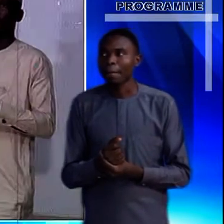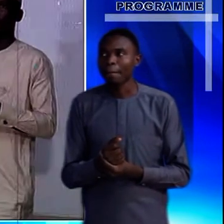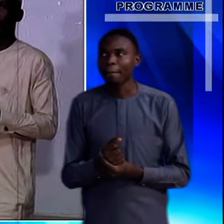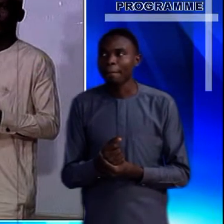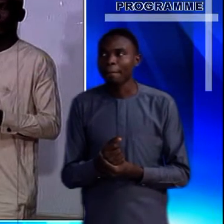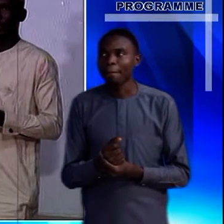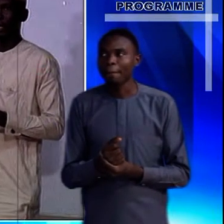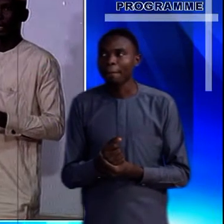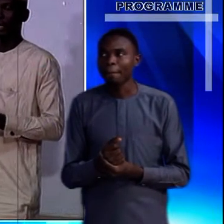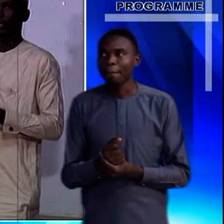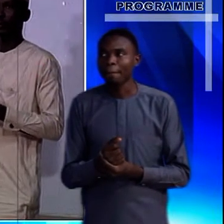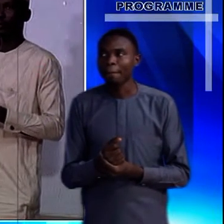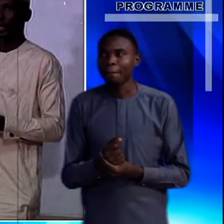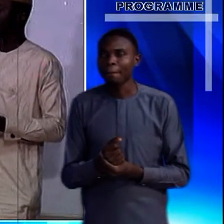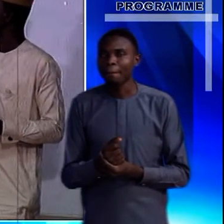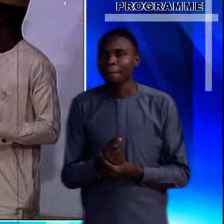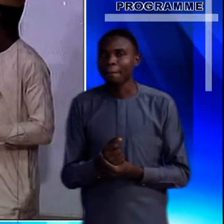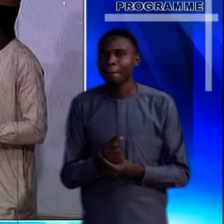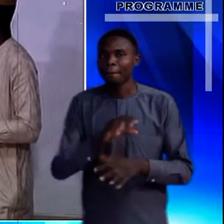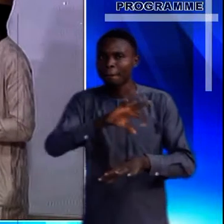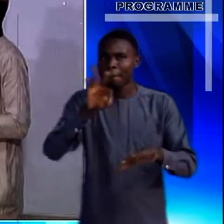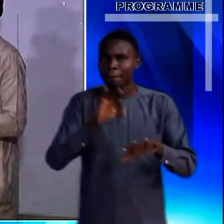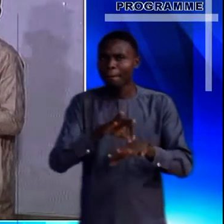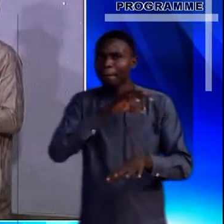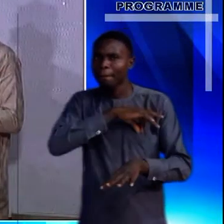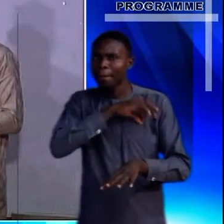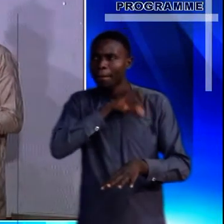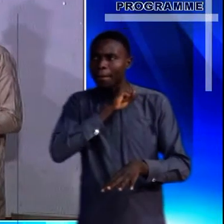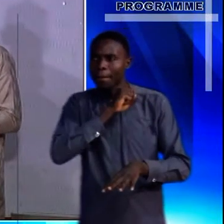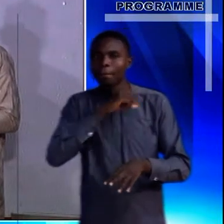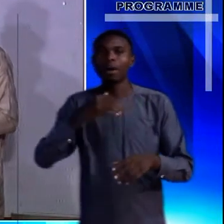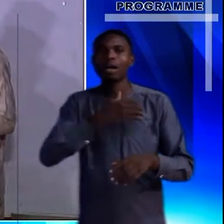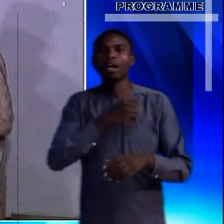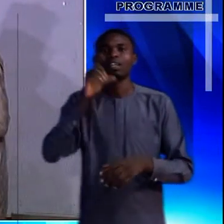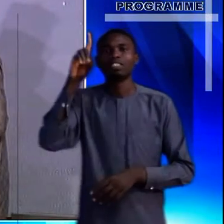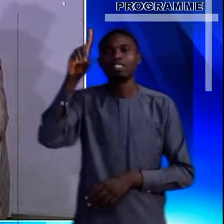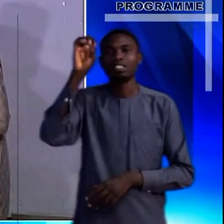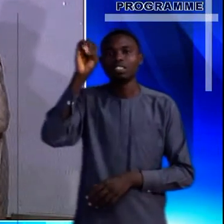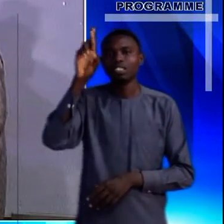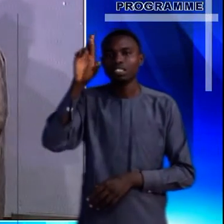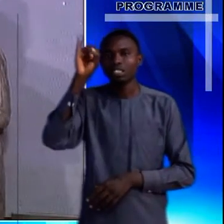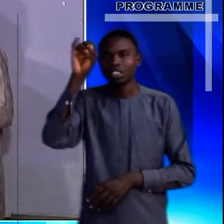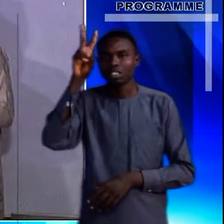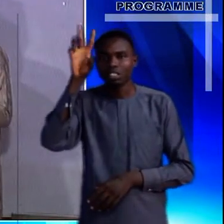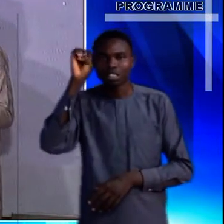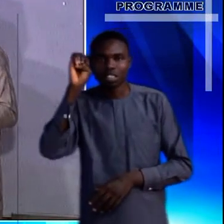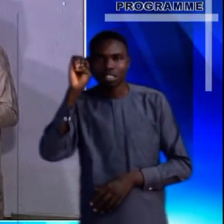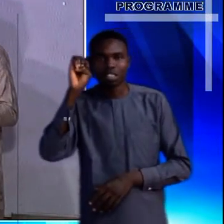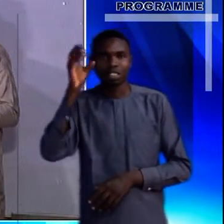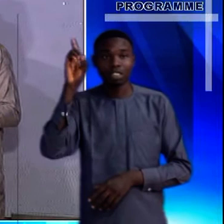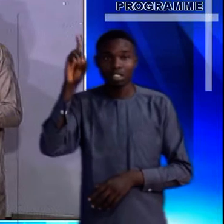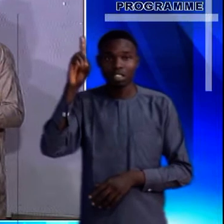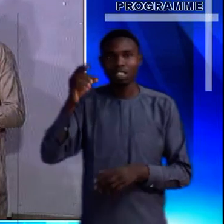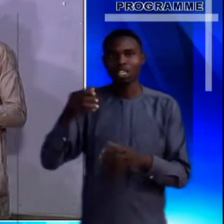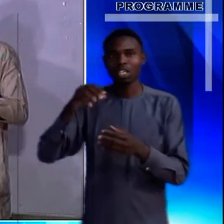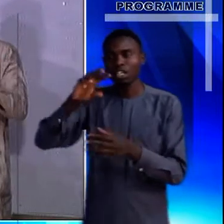have fundamental and derived units. So in this unit, today we are